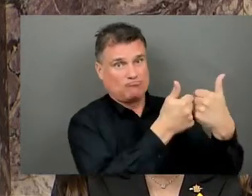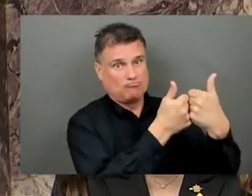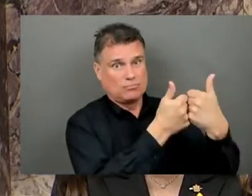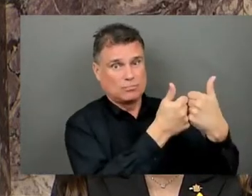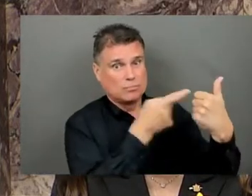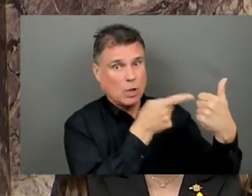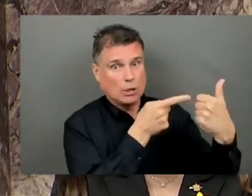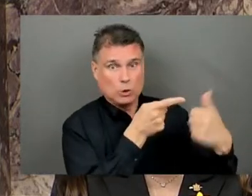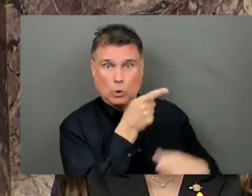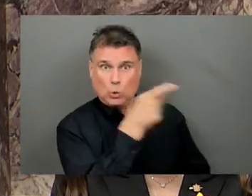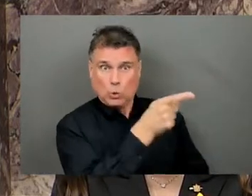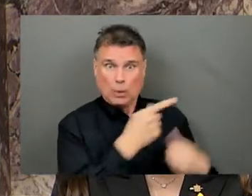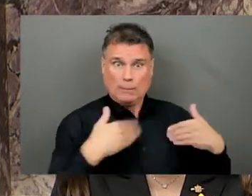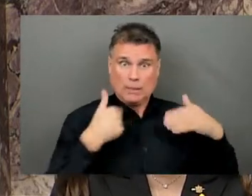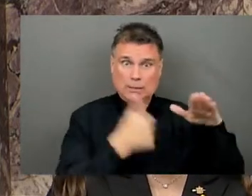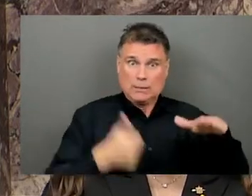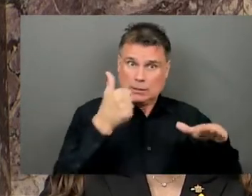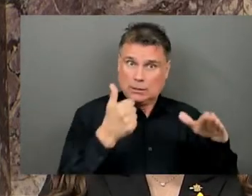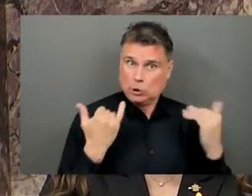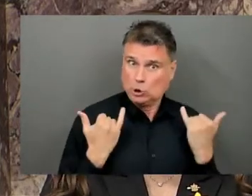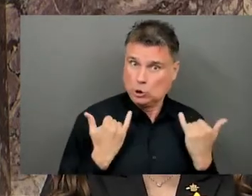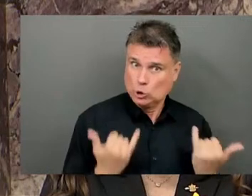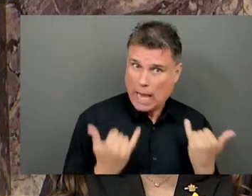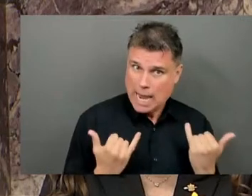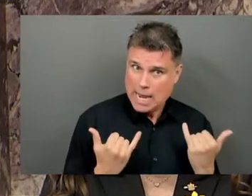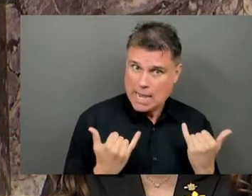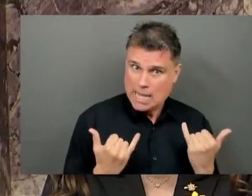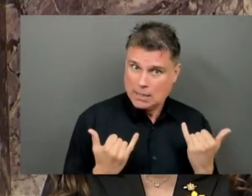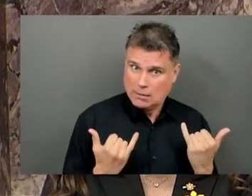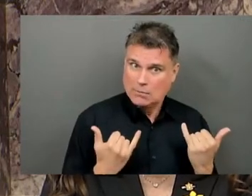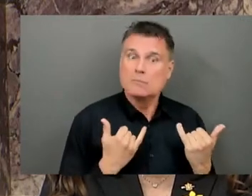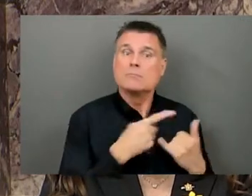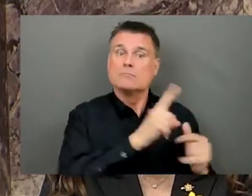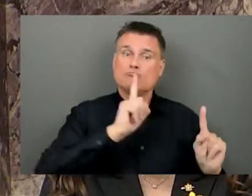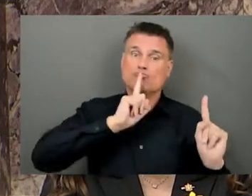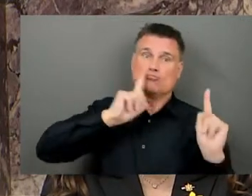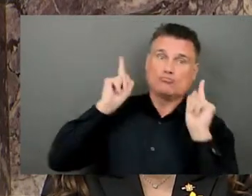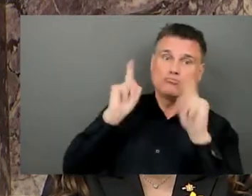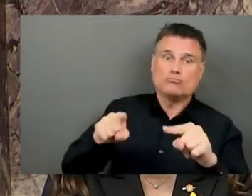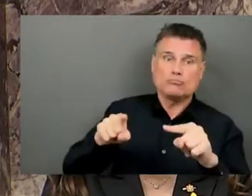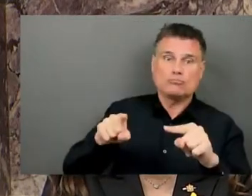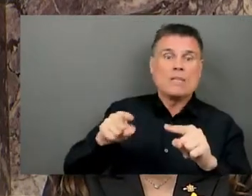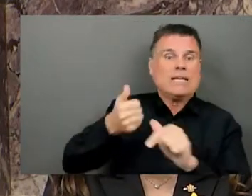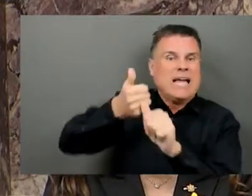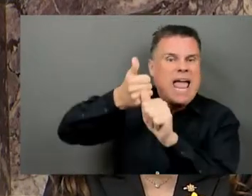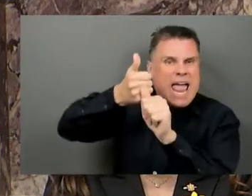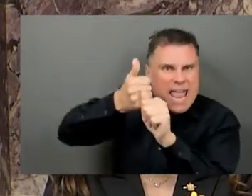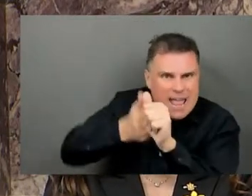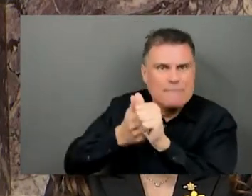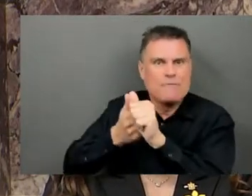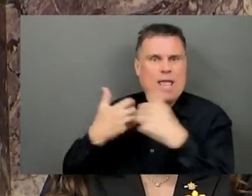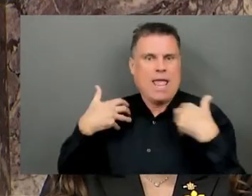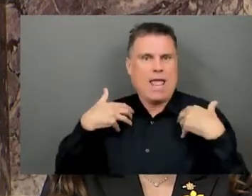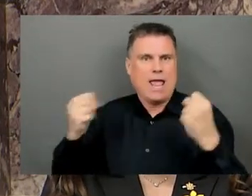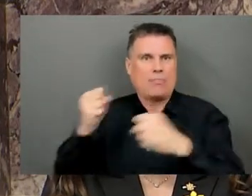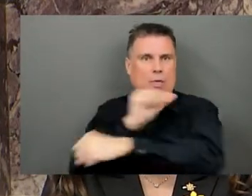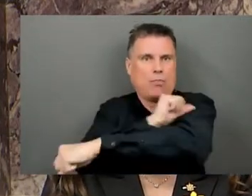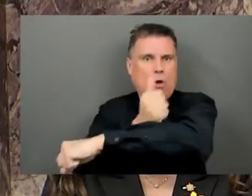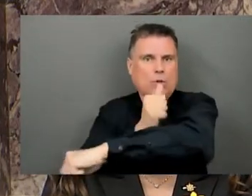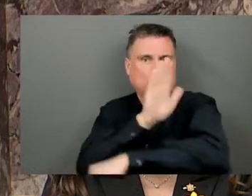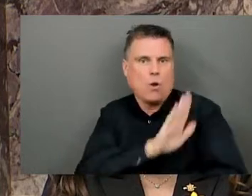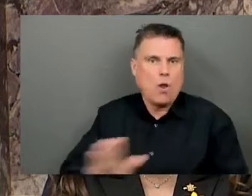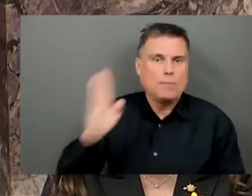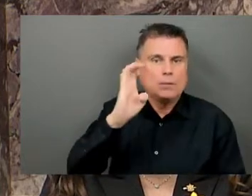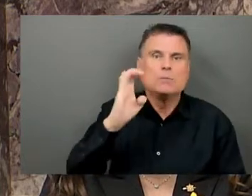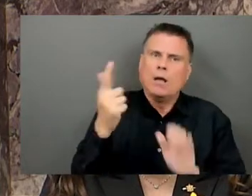a directive to every single health authority that illicit drug use is not permitted, weapons are not